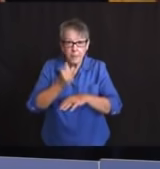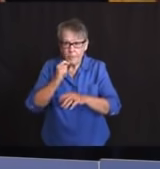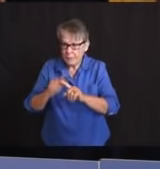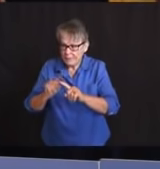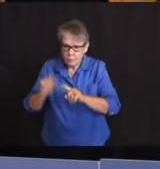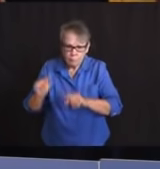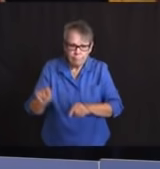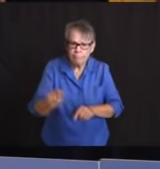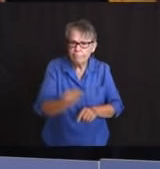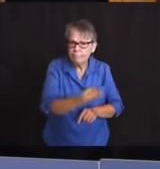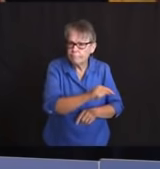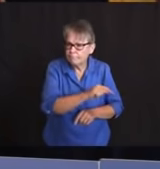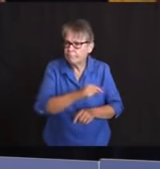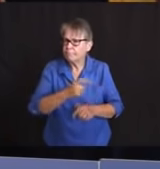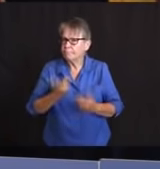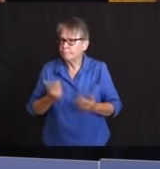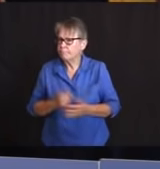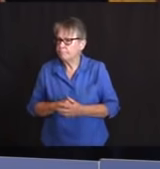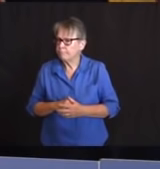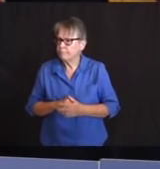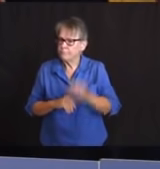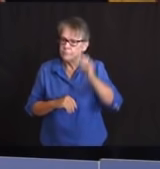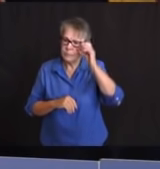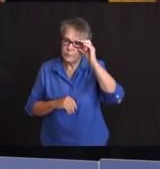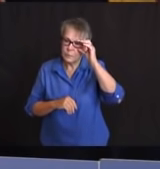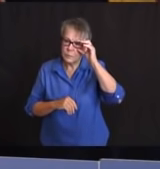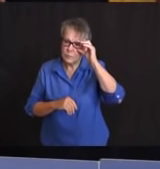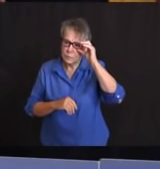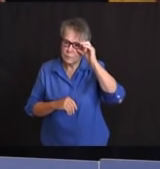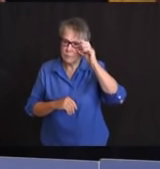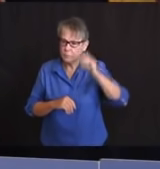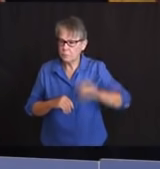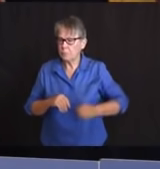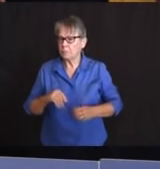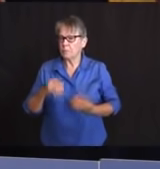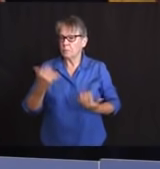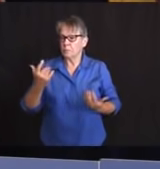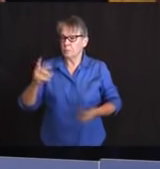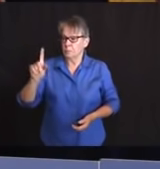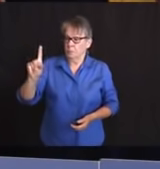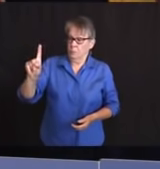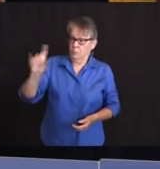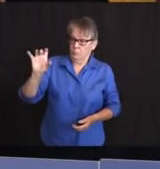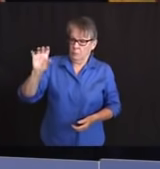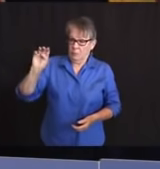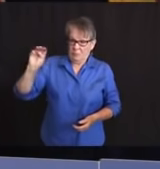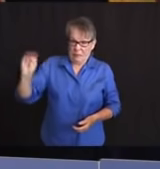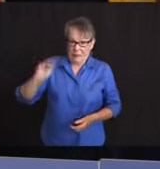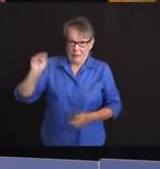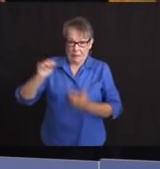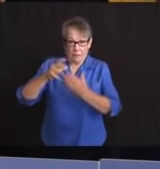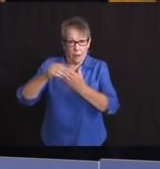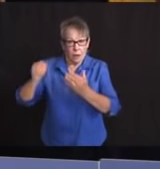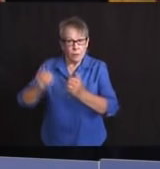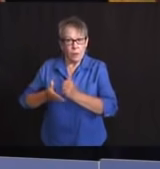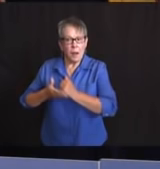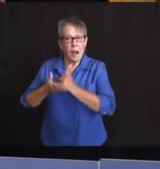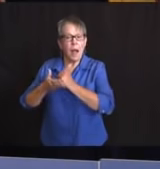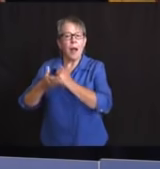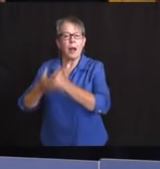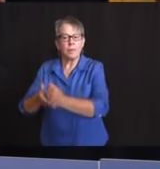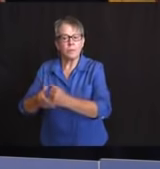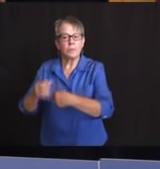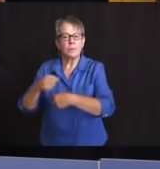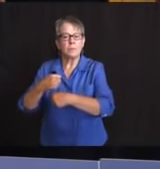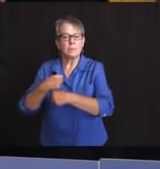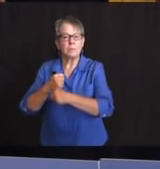relief funds to help schools meet critical health and safety standards for reopening. A budget reflects the priorities of its creators,